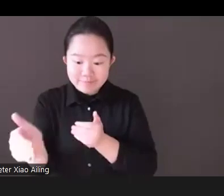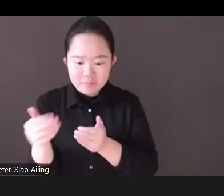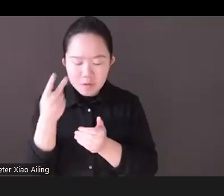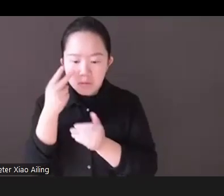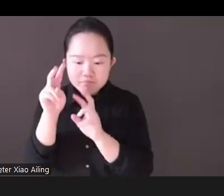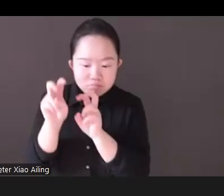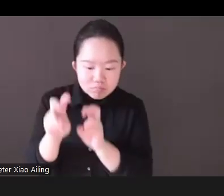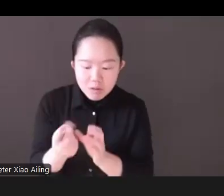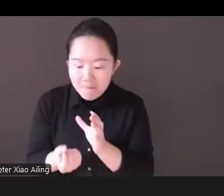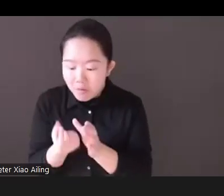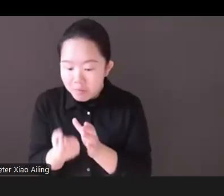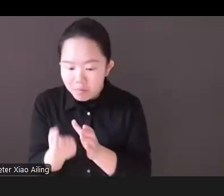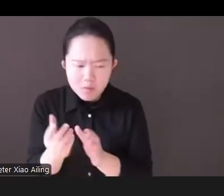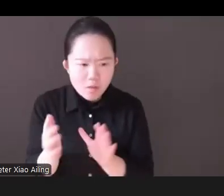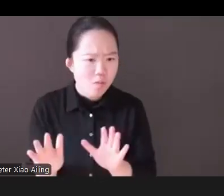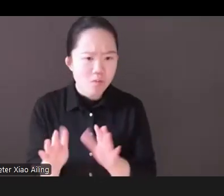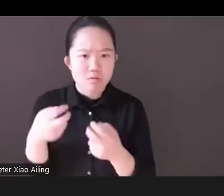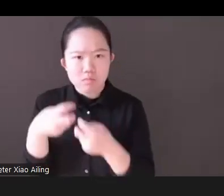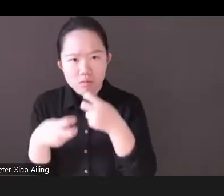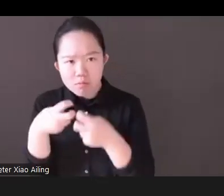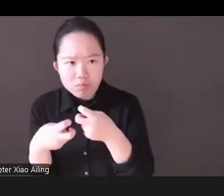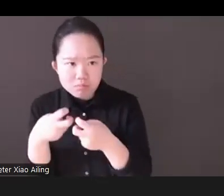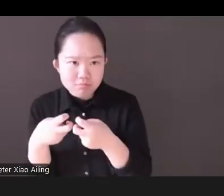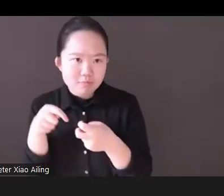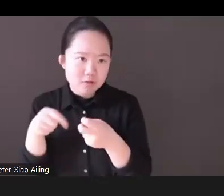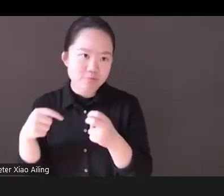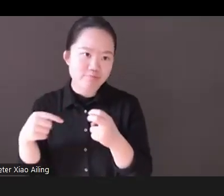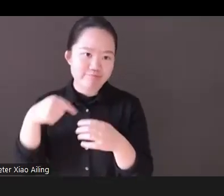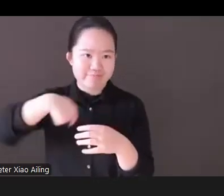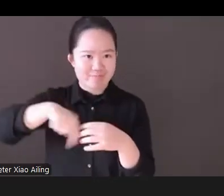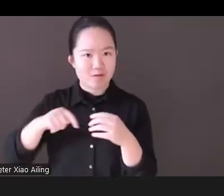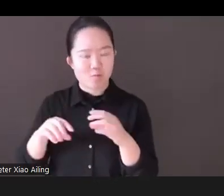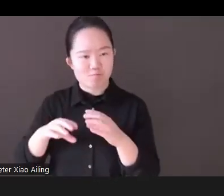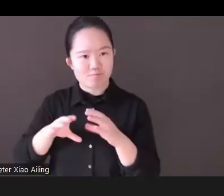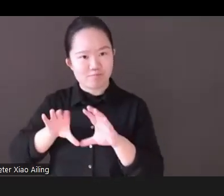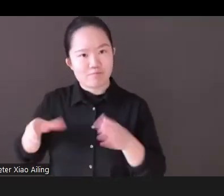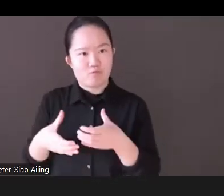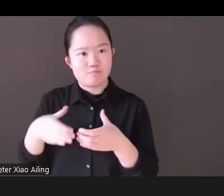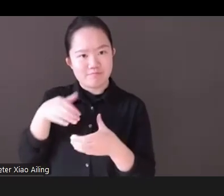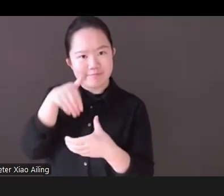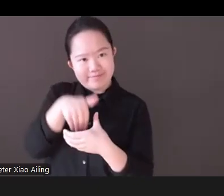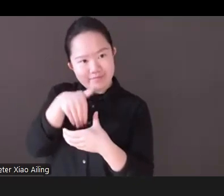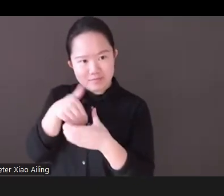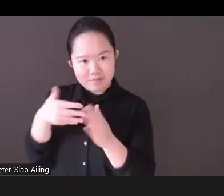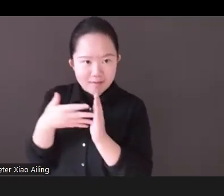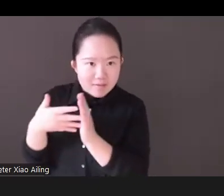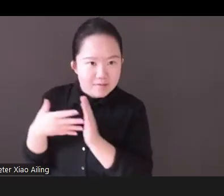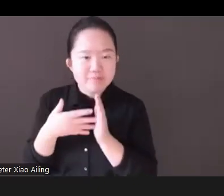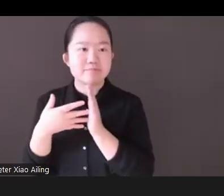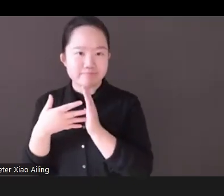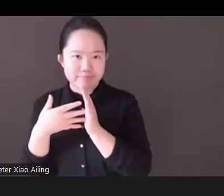and then we'll choose what are we going to inspect. Very ambitious. So Finland is checking everything, and they're doing it in-house.